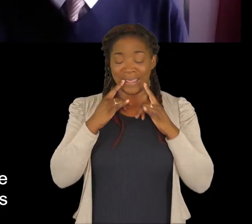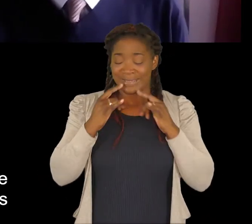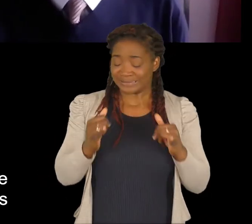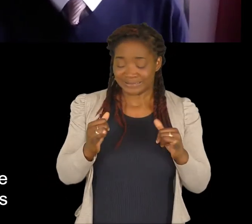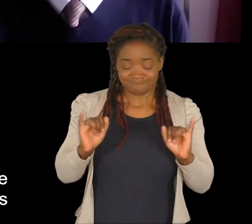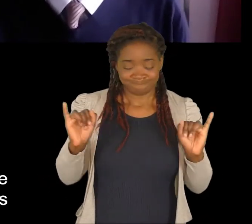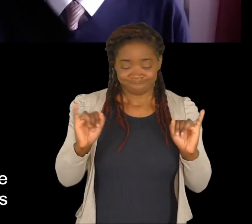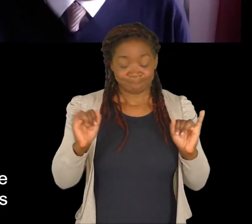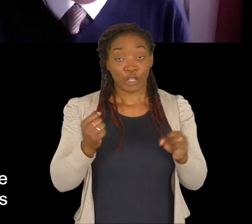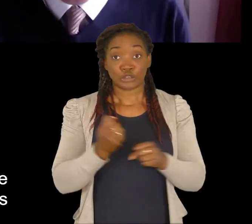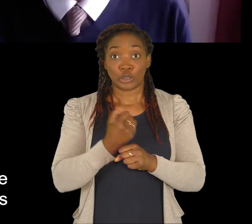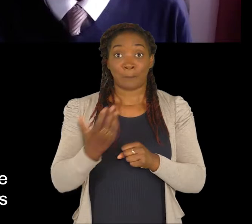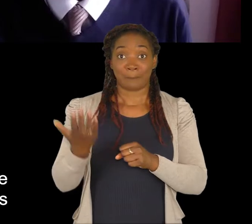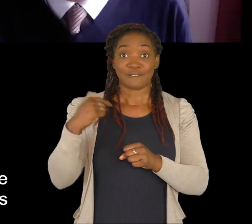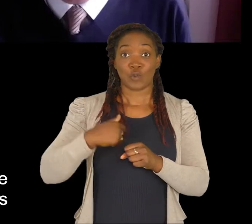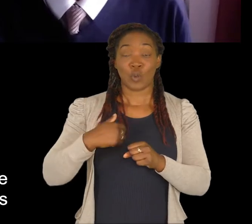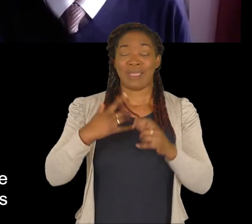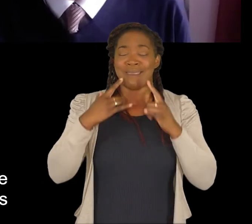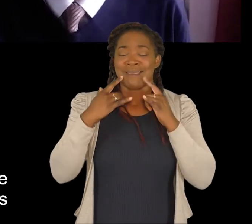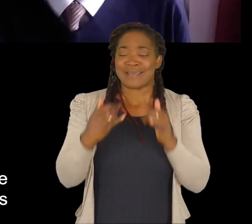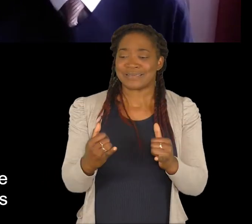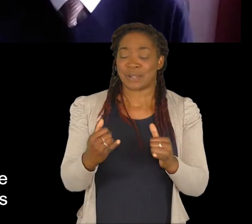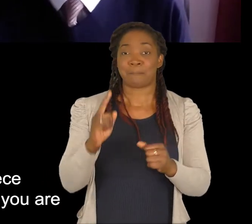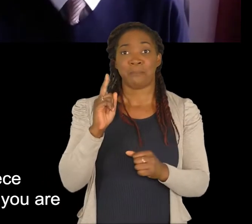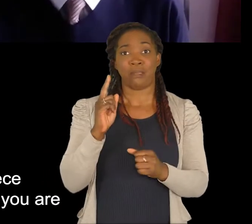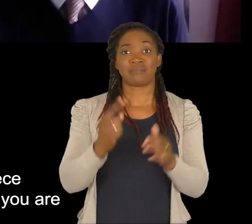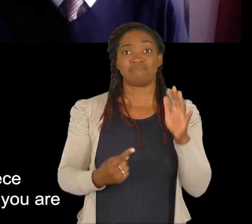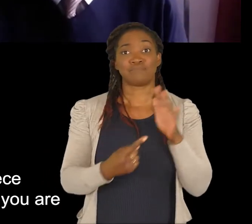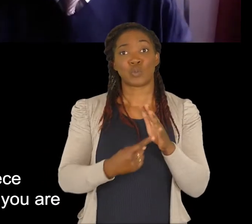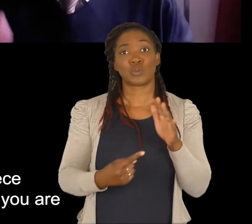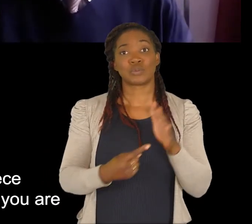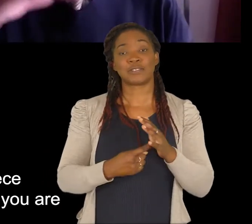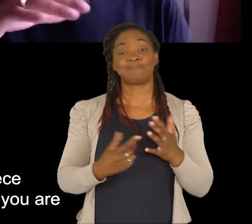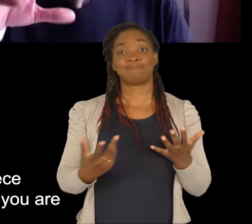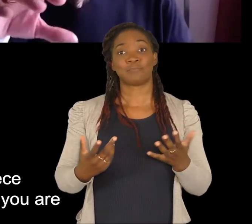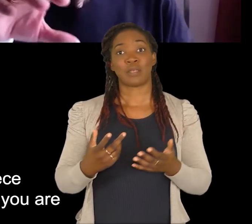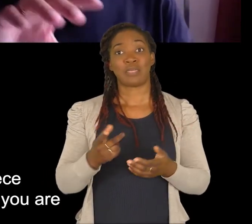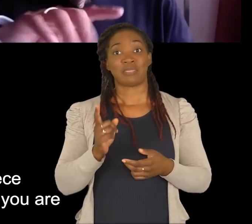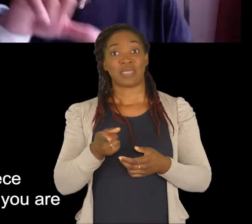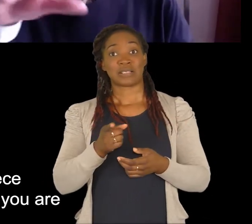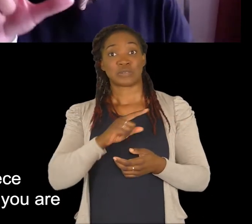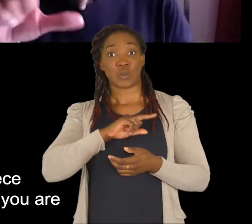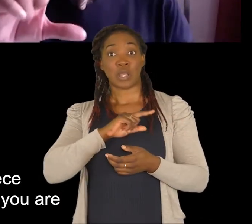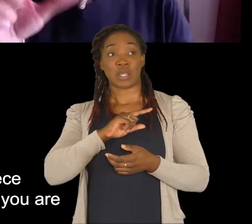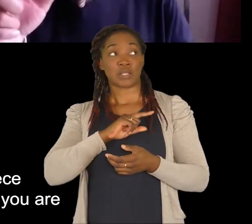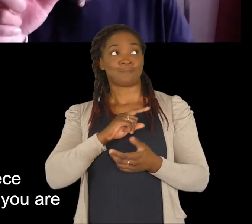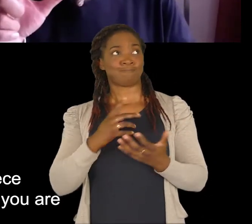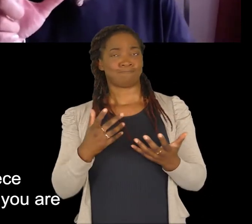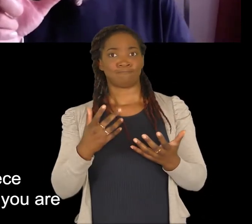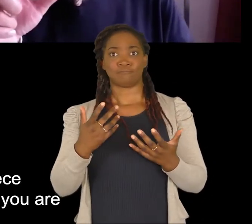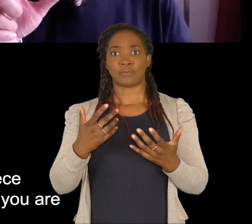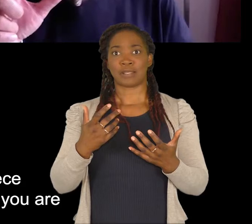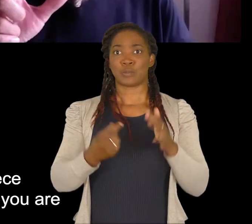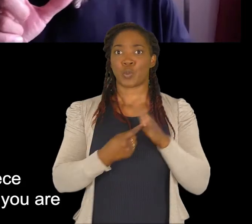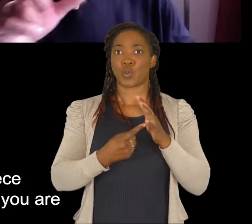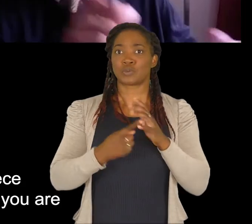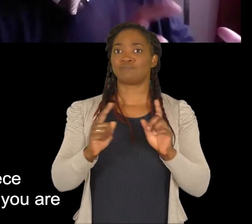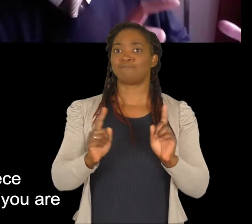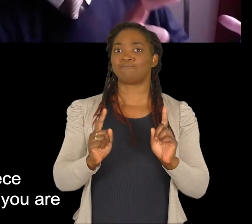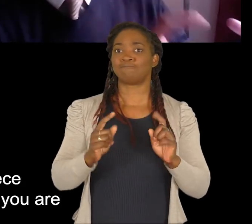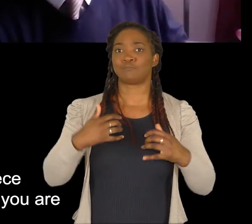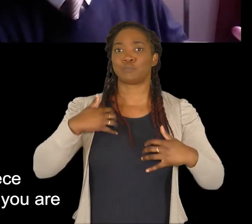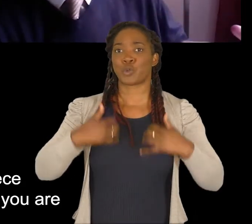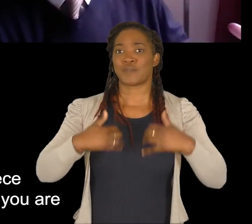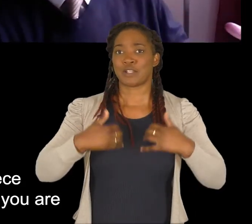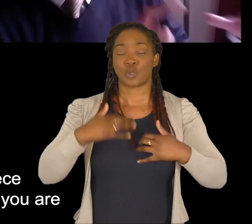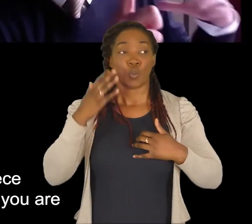hate doing this. I've done it lots of times. I hate doing it, but it's critical, you know, and this is where the motivation piece comes in, Rosa, because